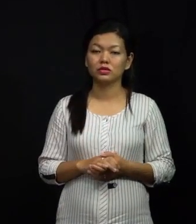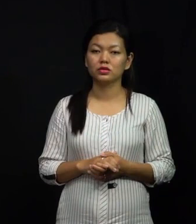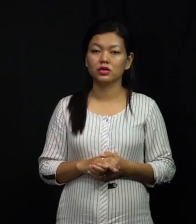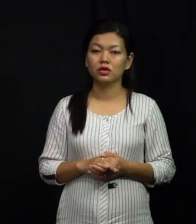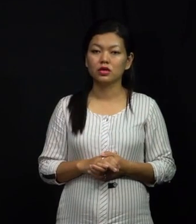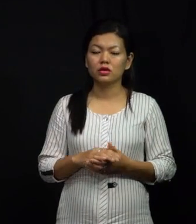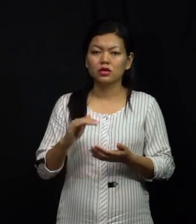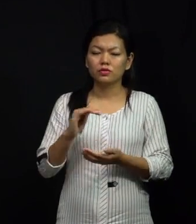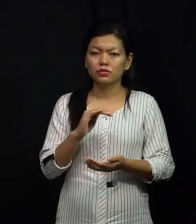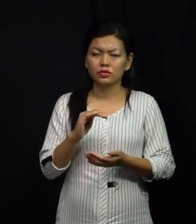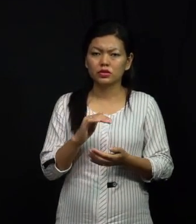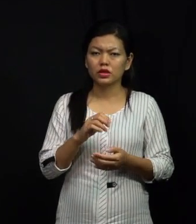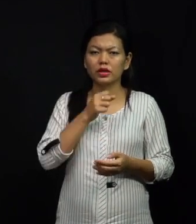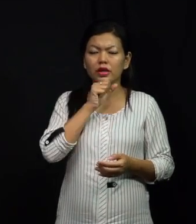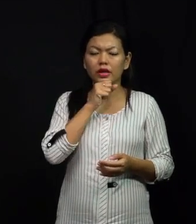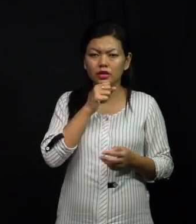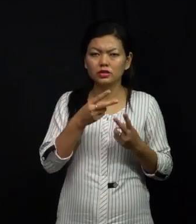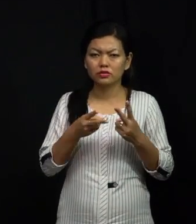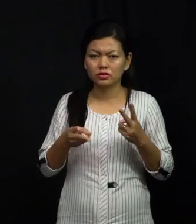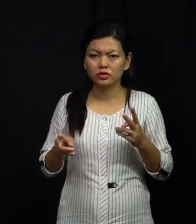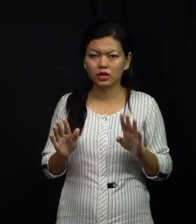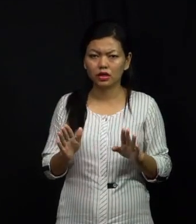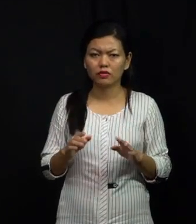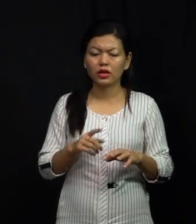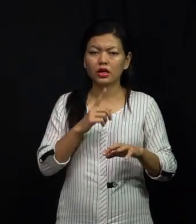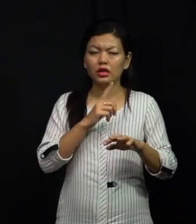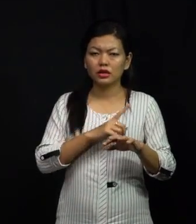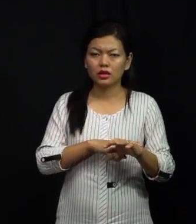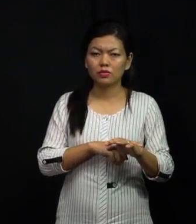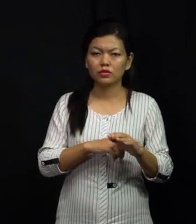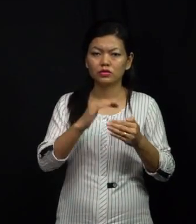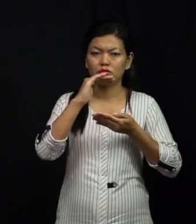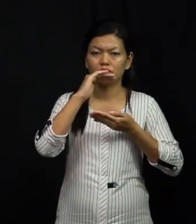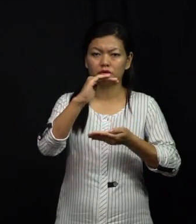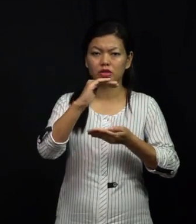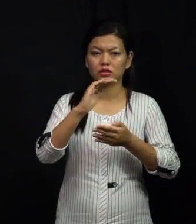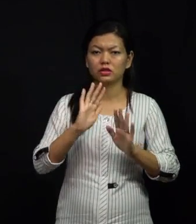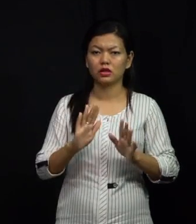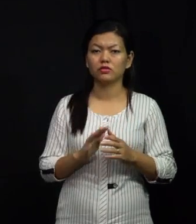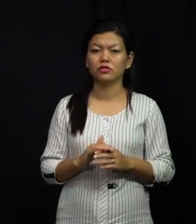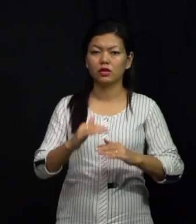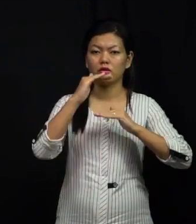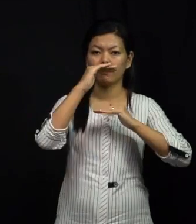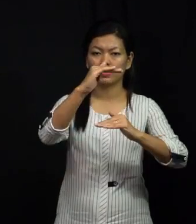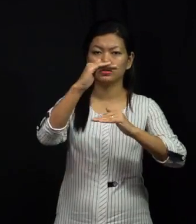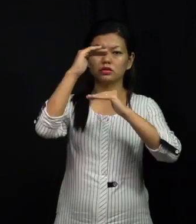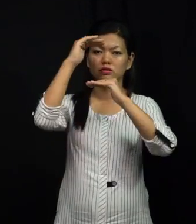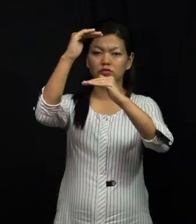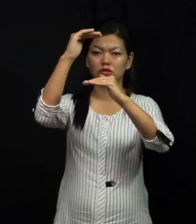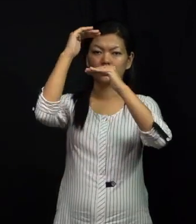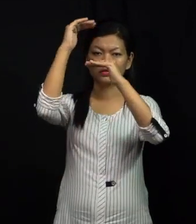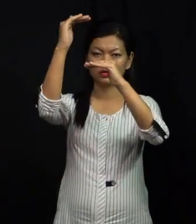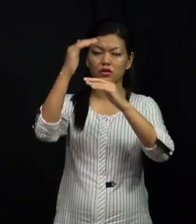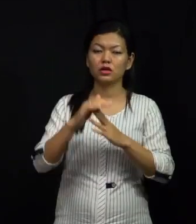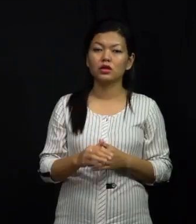certain divisions or age time bound that they have given. Because see, infancy stage will start from